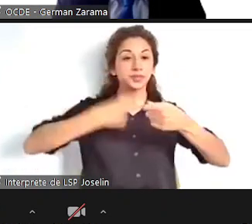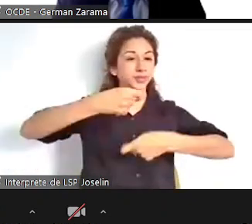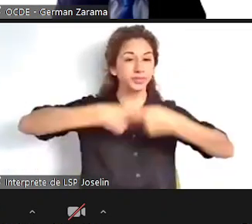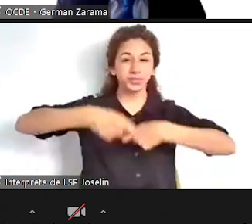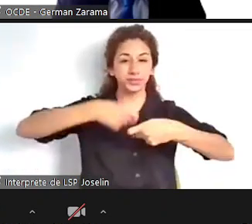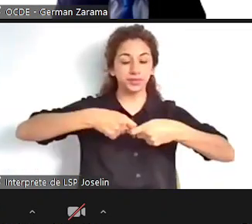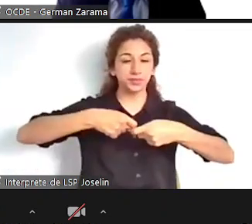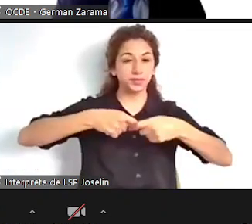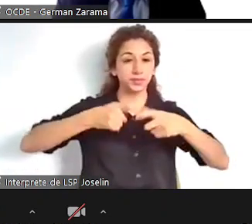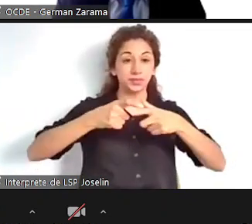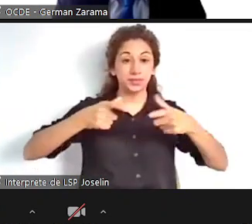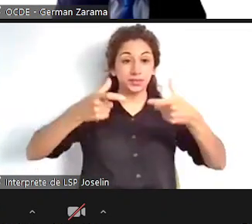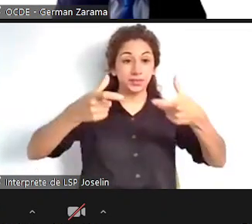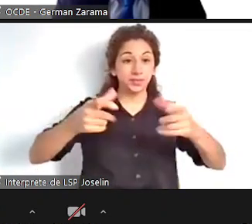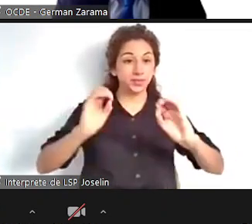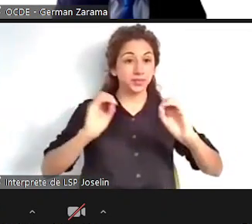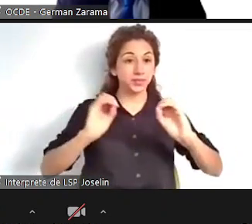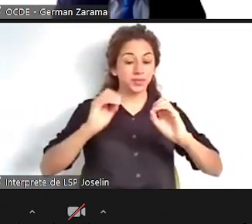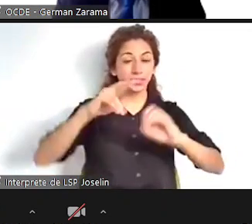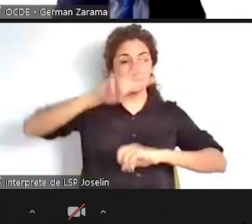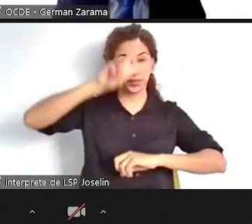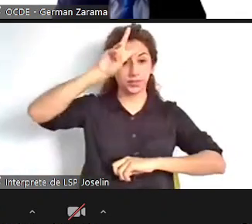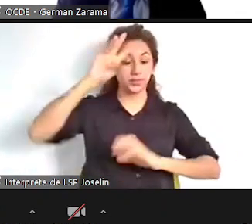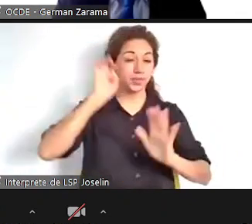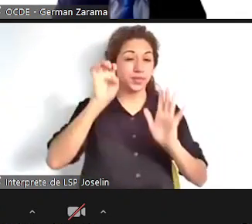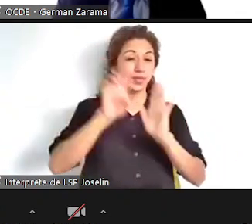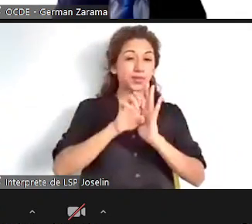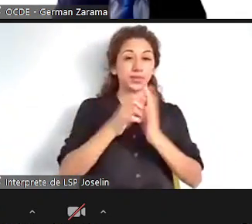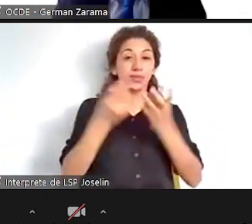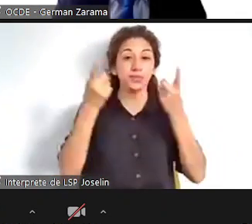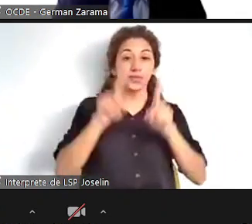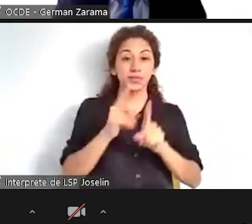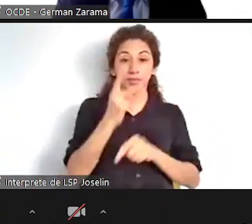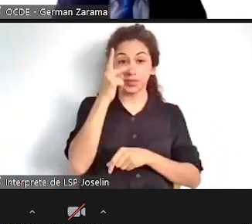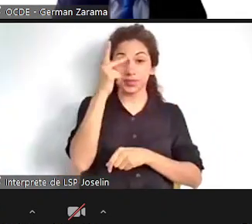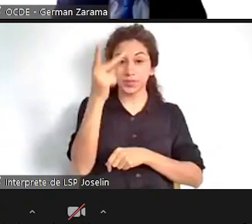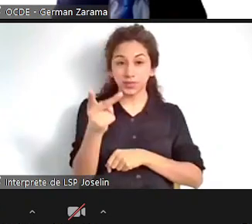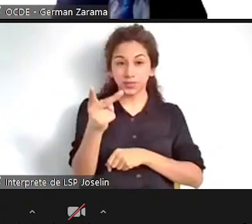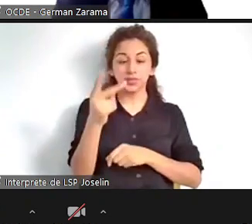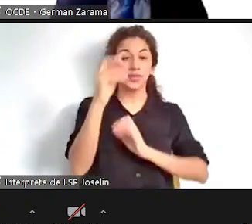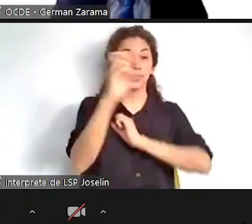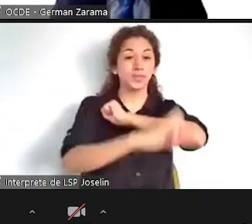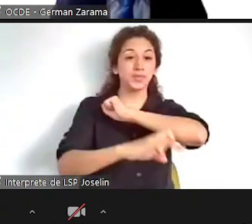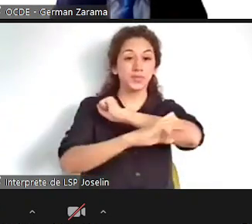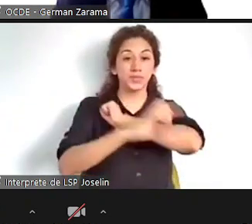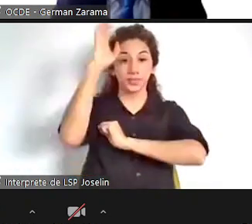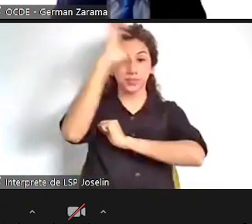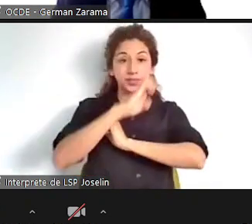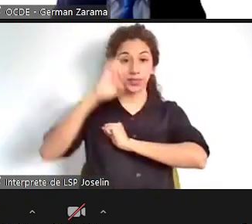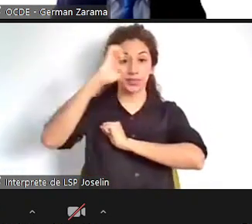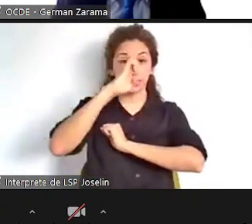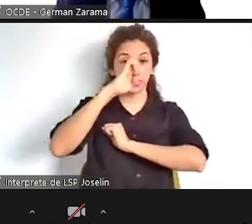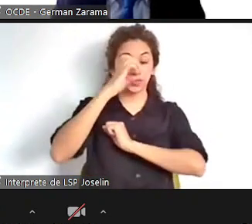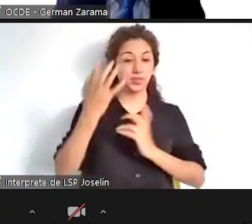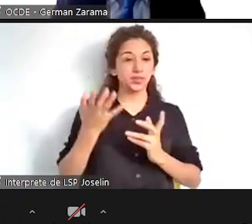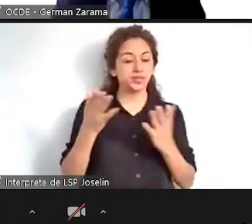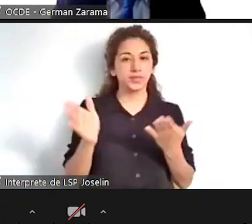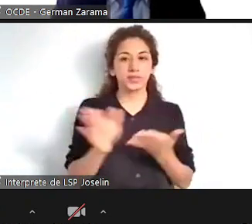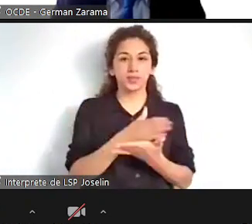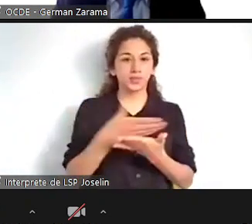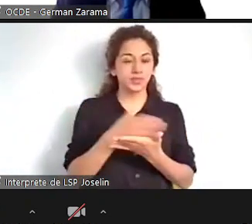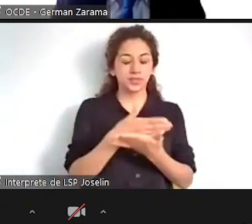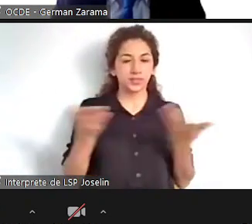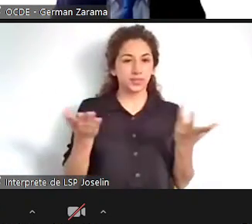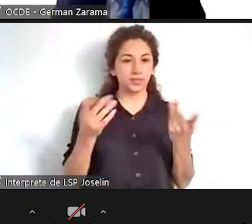levels of informality in peru when you visit other countries such as in europe for example it is not even